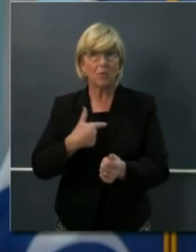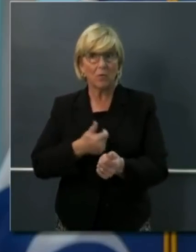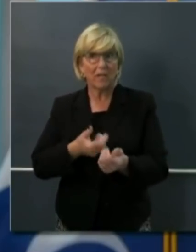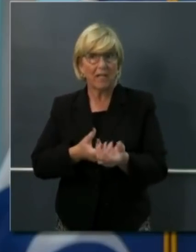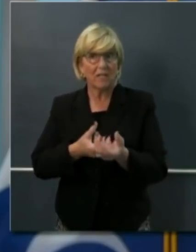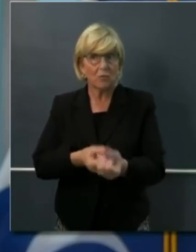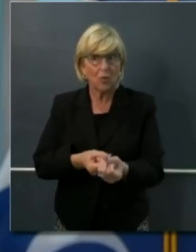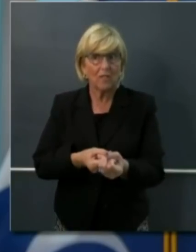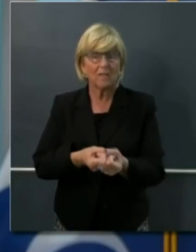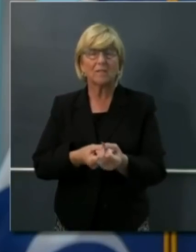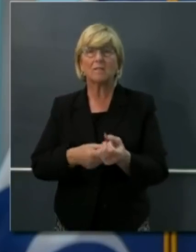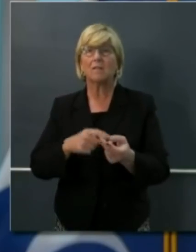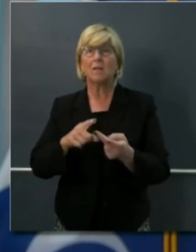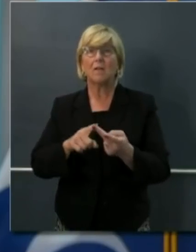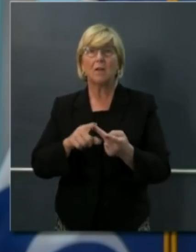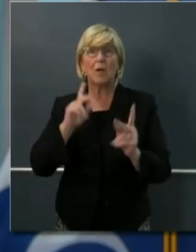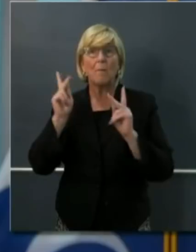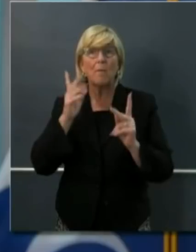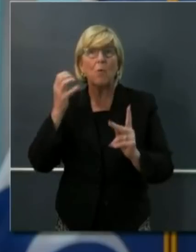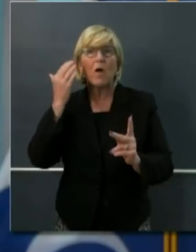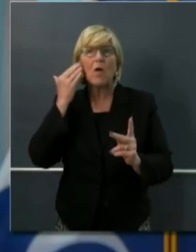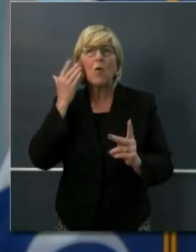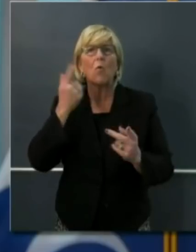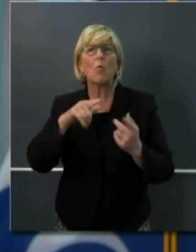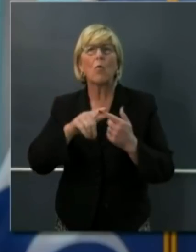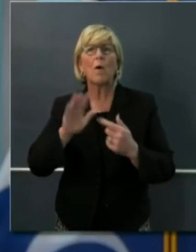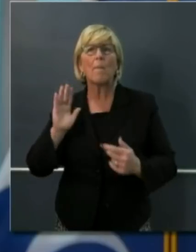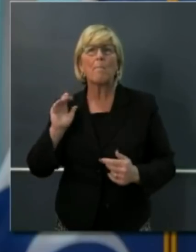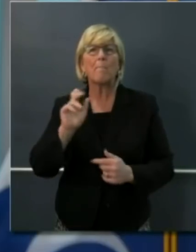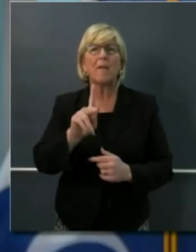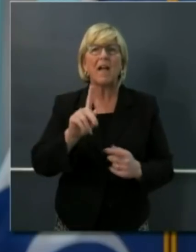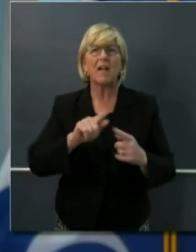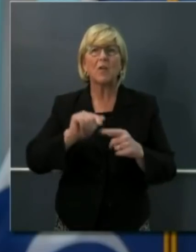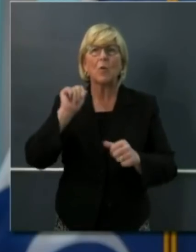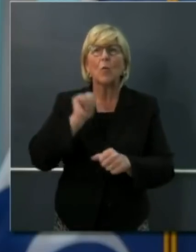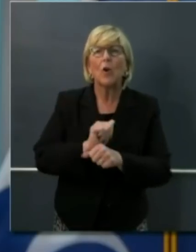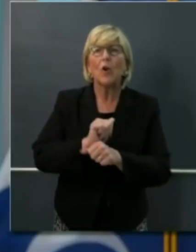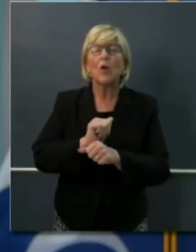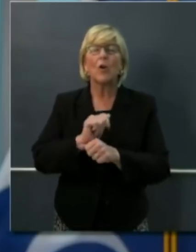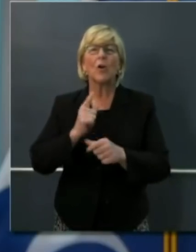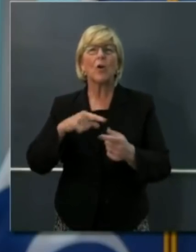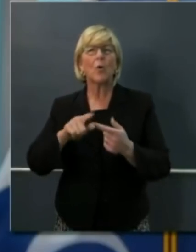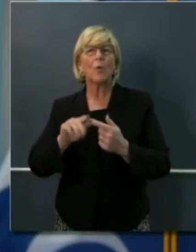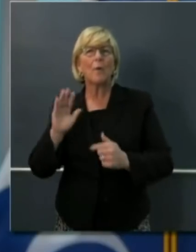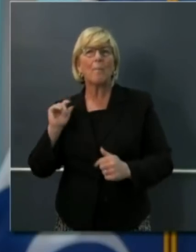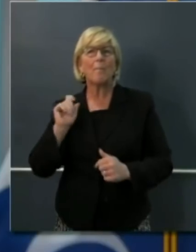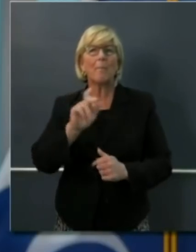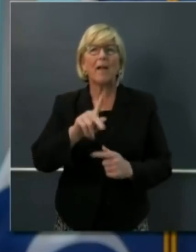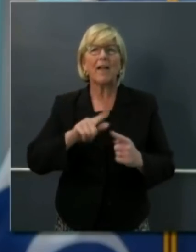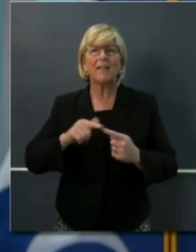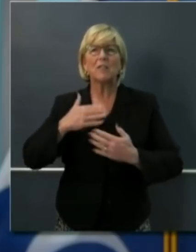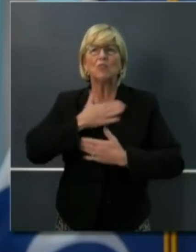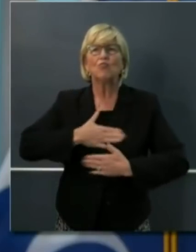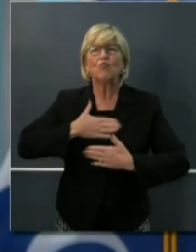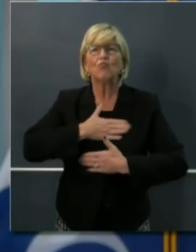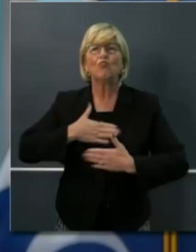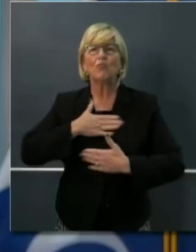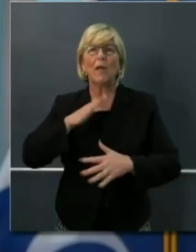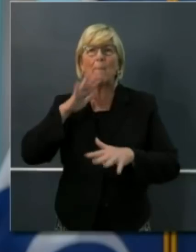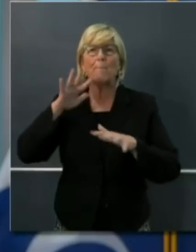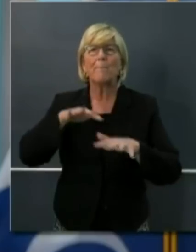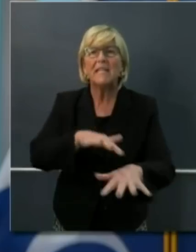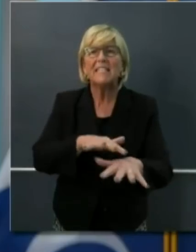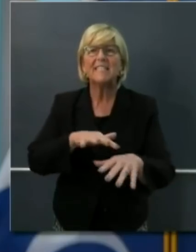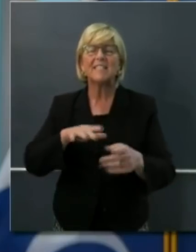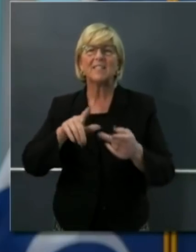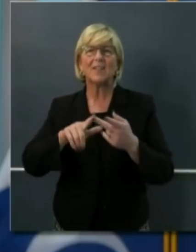they can get back to work, when they can go back out and recreate and enjoy the beautiful parks and beaches in the state of California.